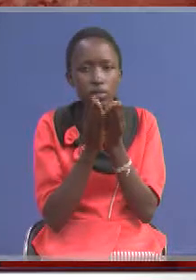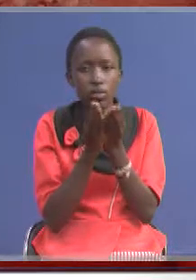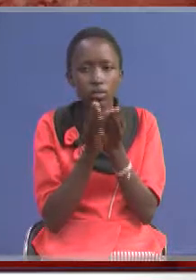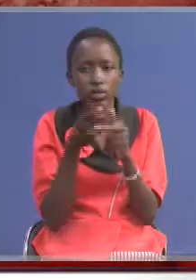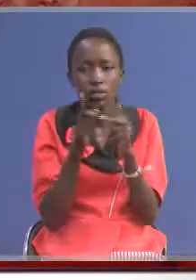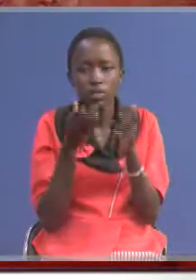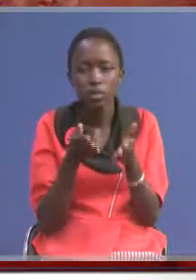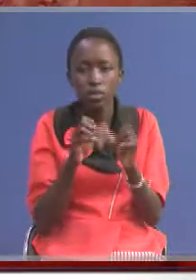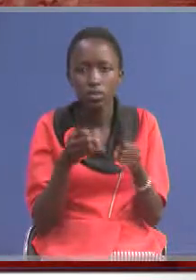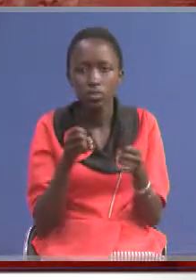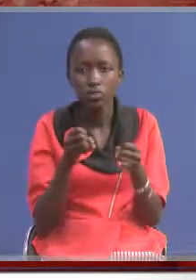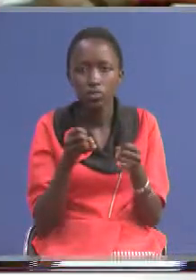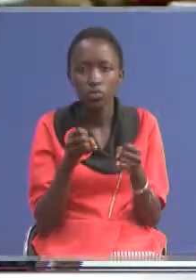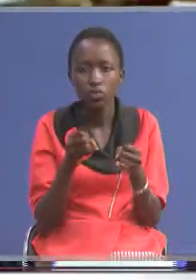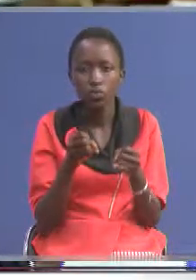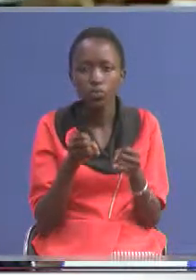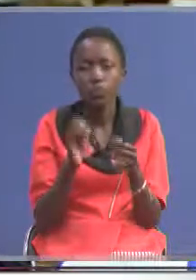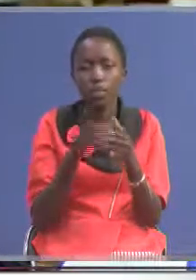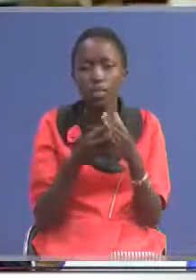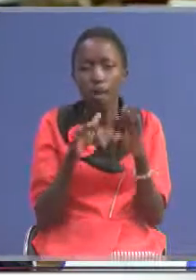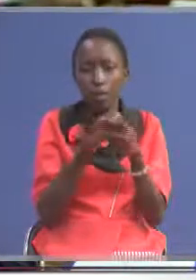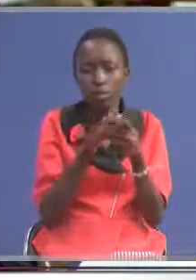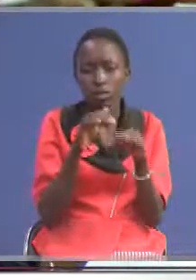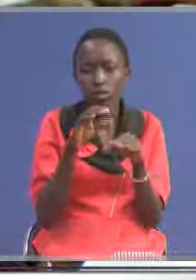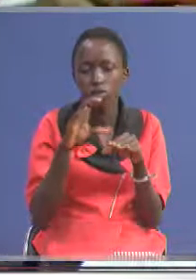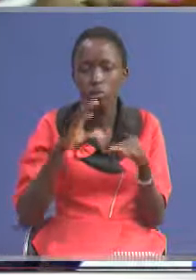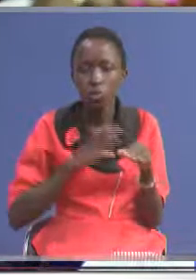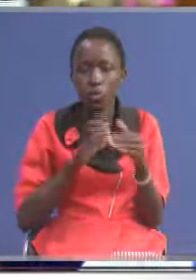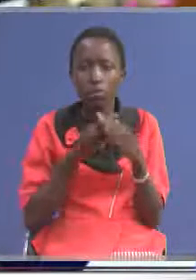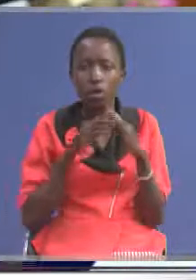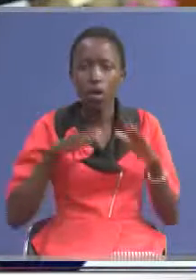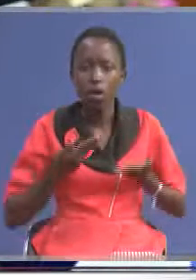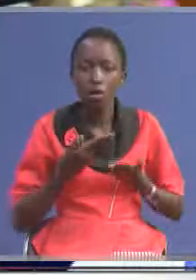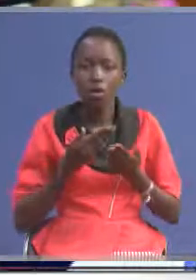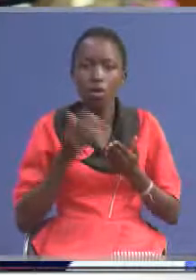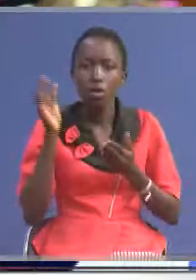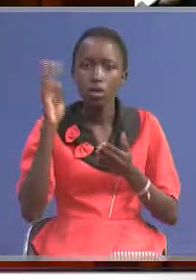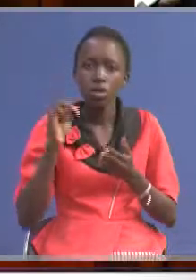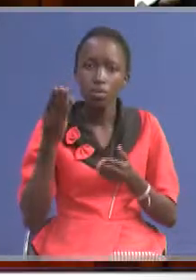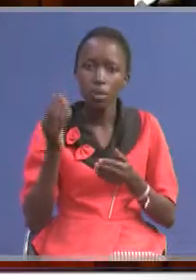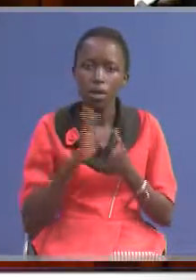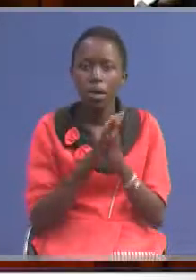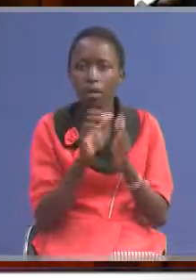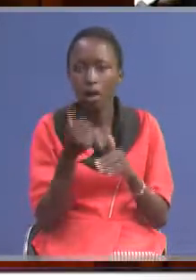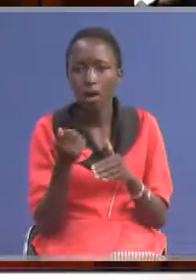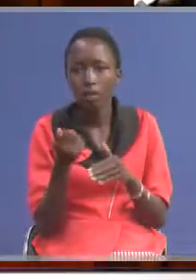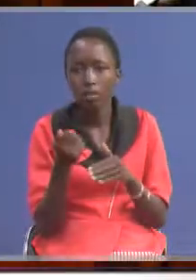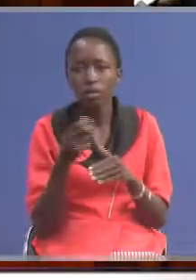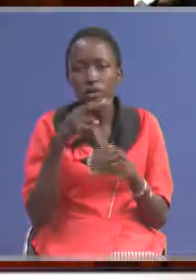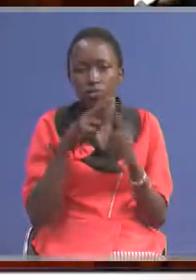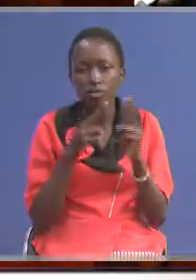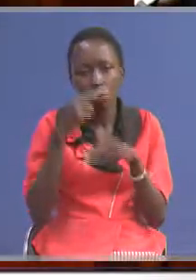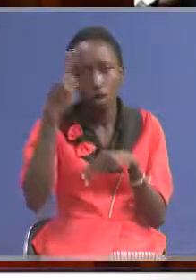out now. We're a newcomer. The members of the committee poked holes on how the charges for M-Pesa and data charges bundles have been